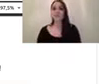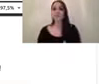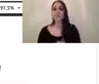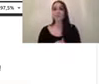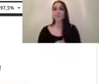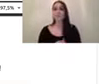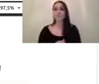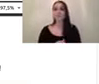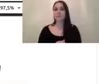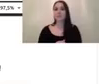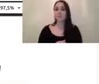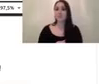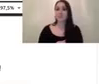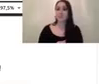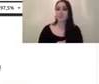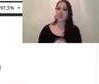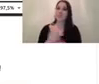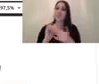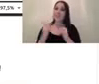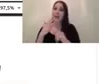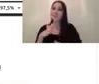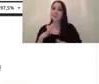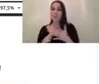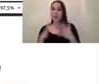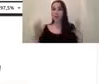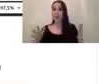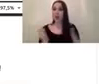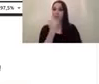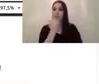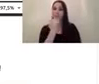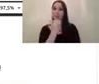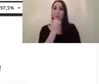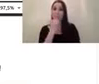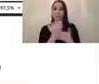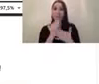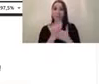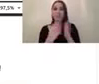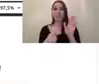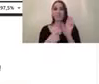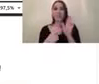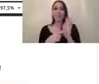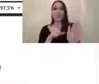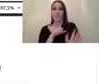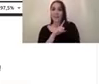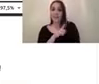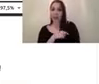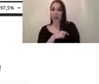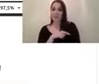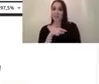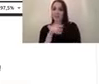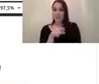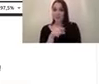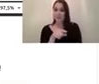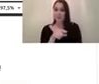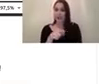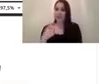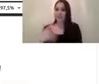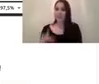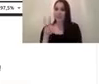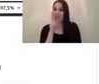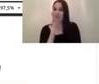larger f number, and this is also really important because actually I have seen